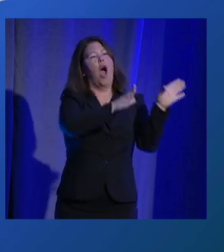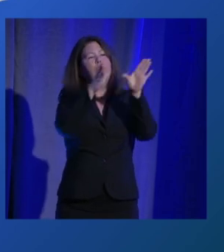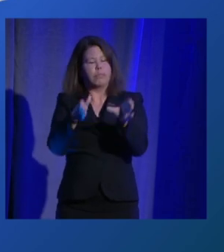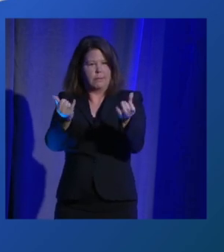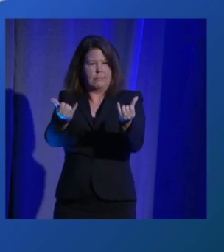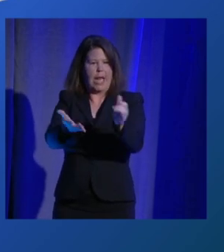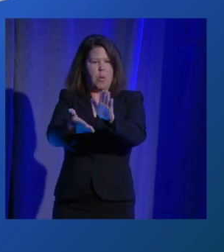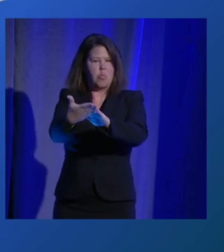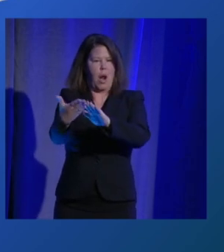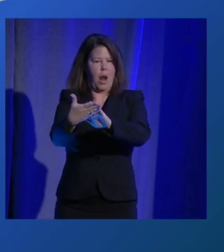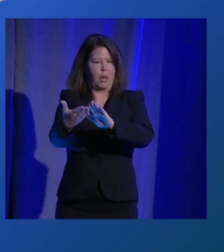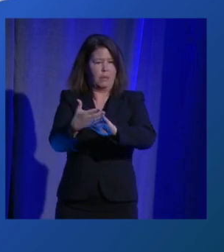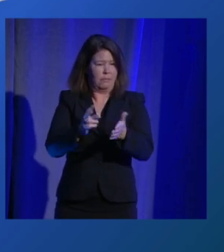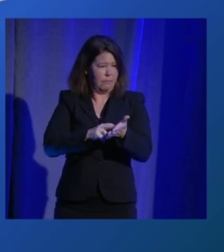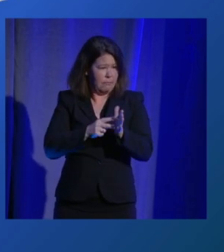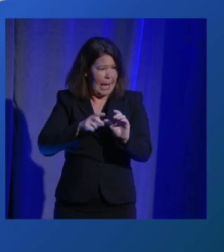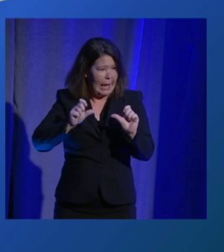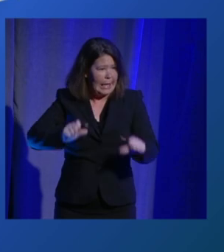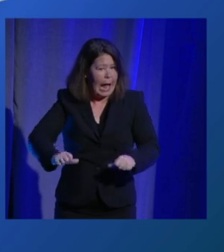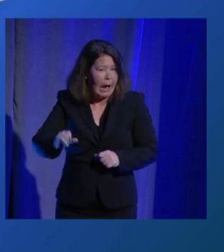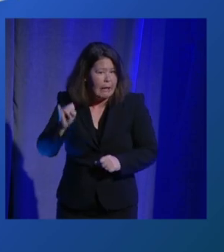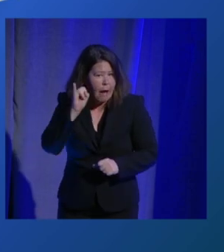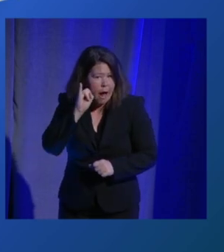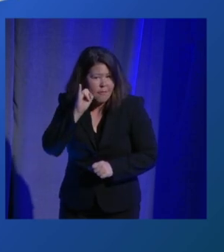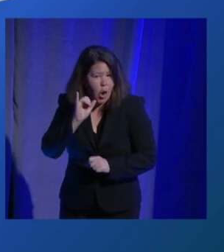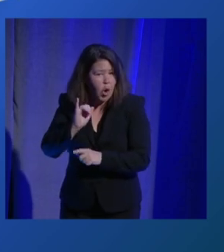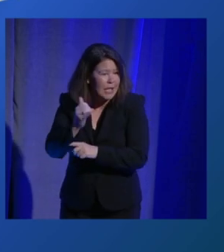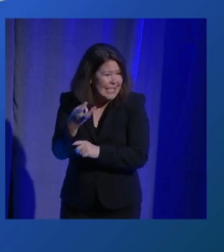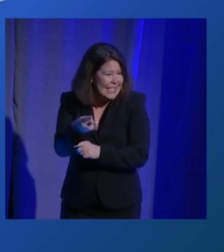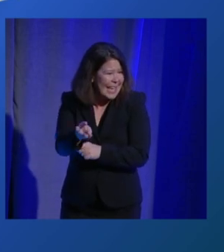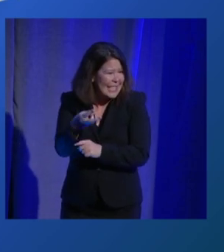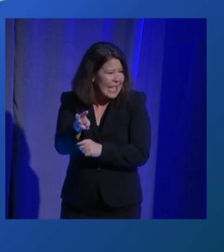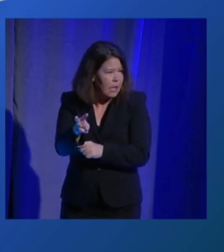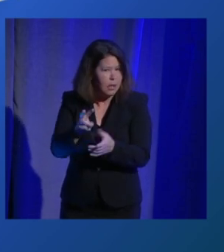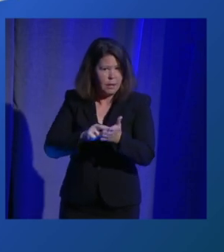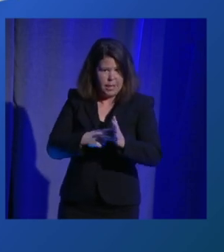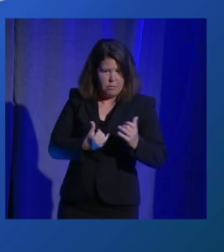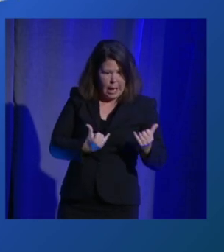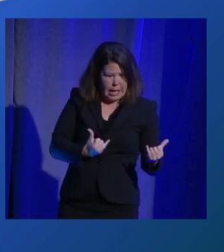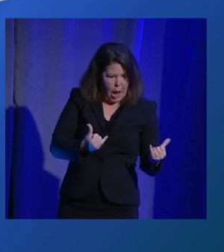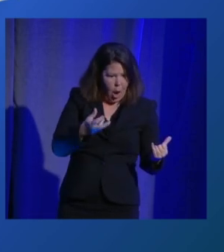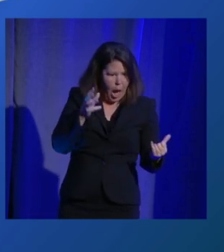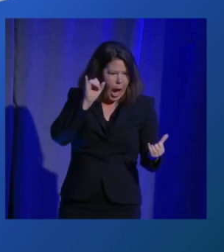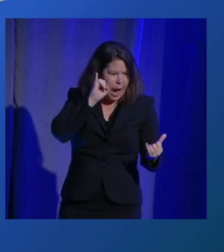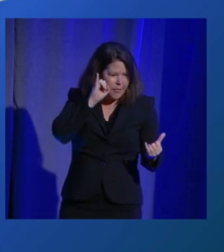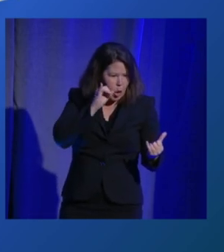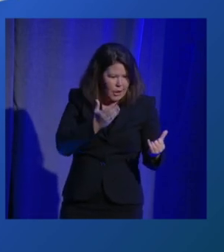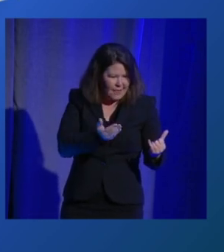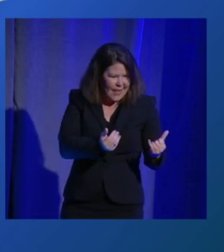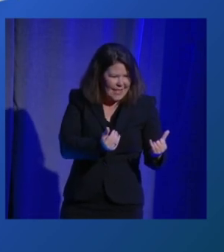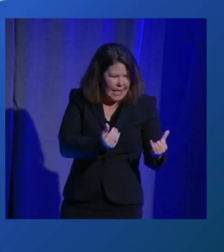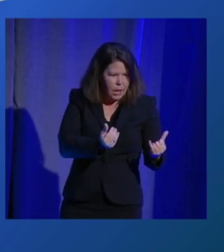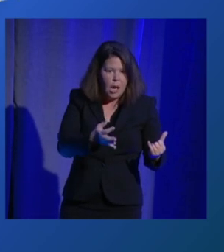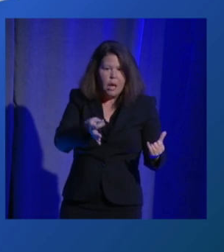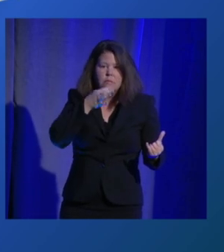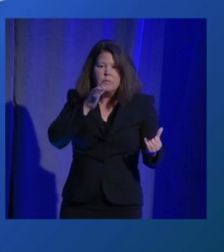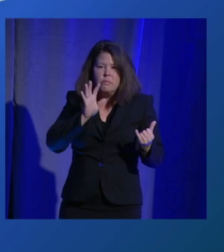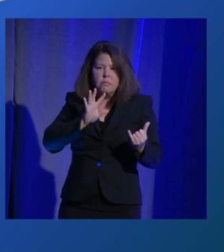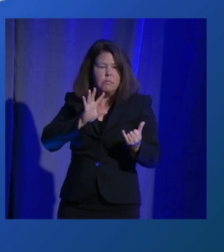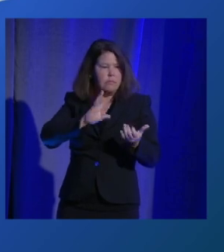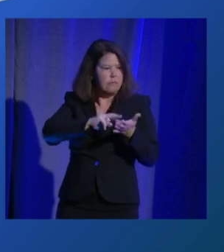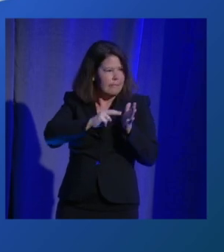iPhone 16 in other words one generational way I can put the entire large language model of